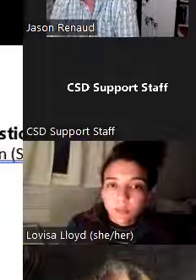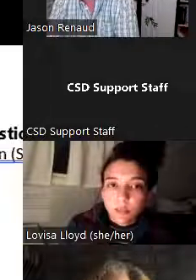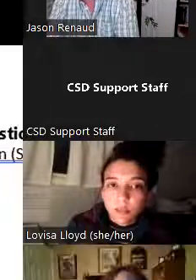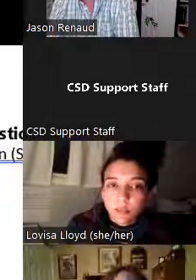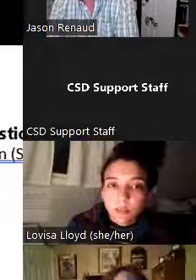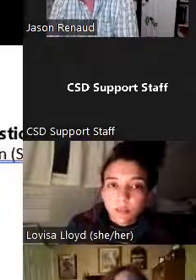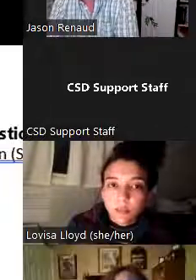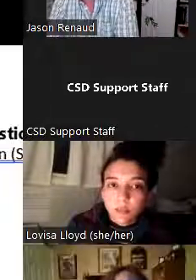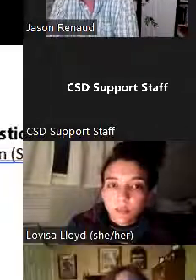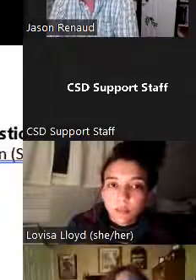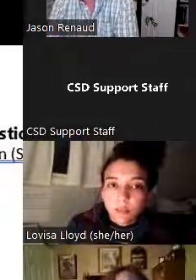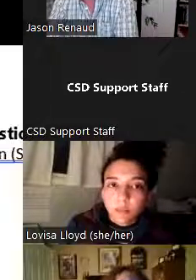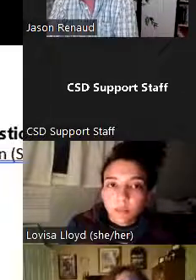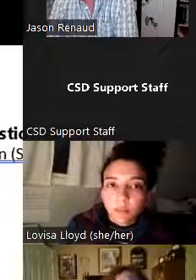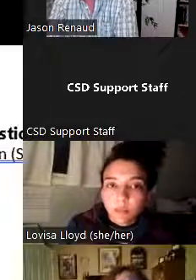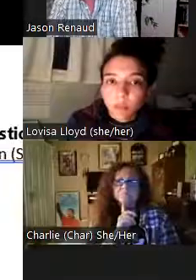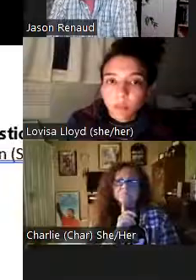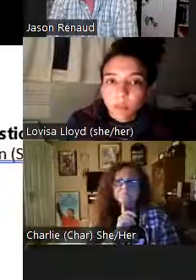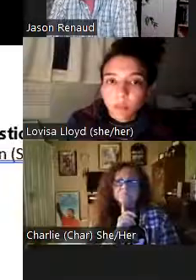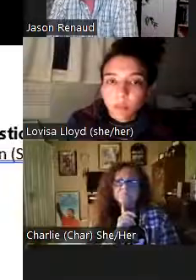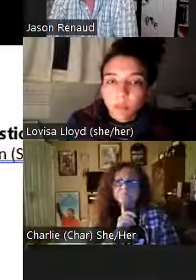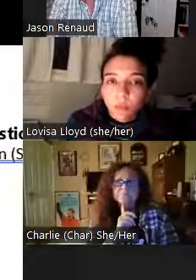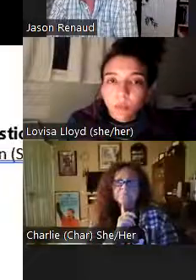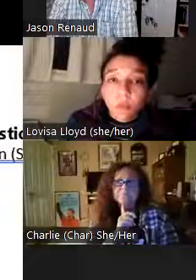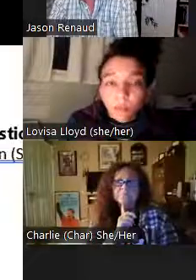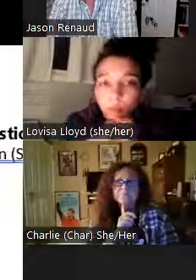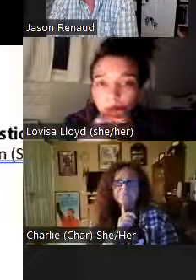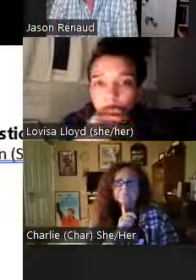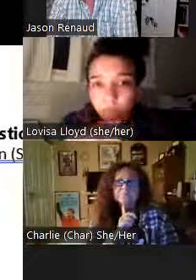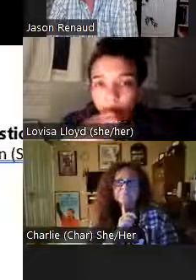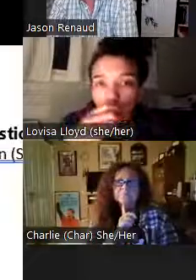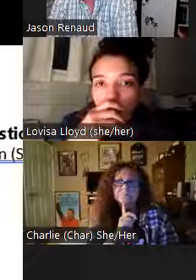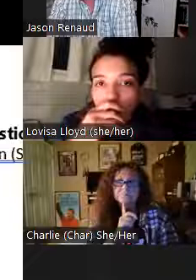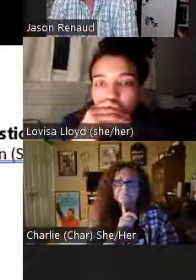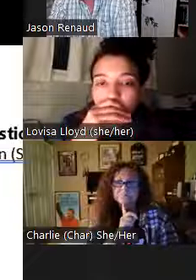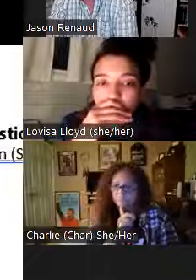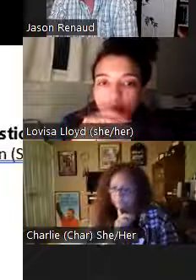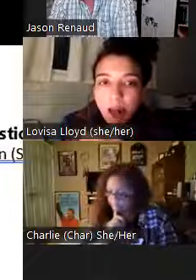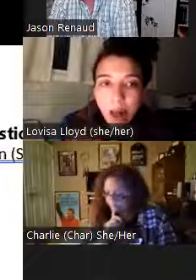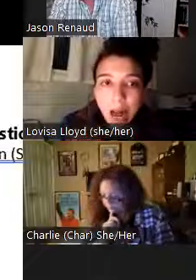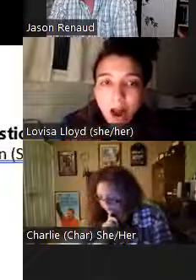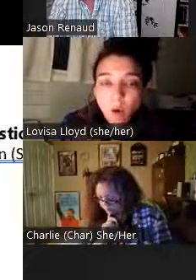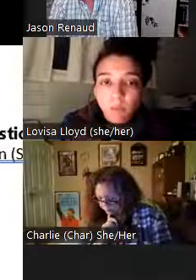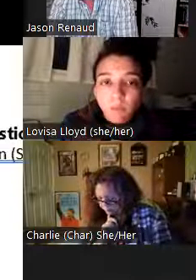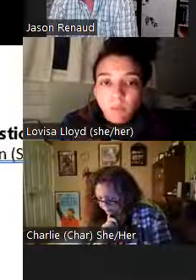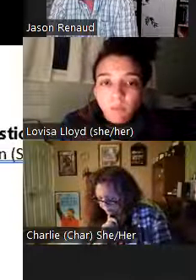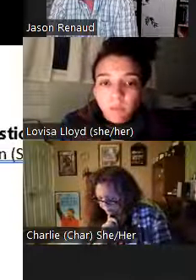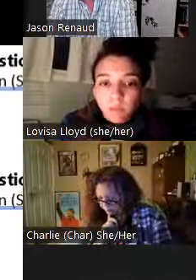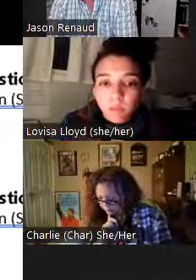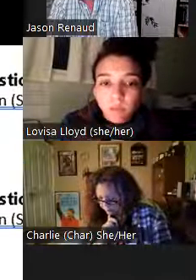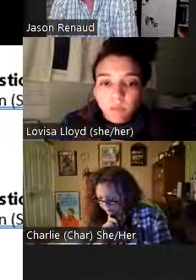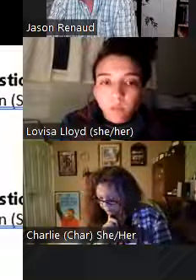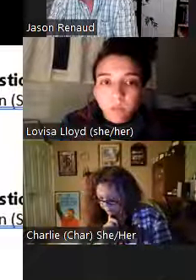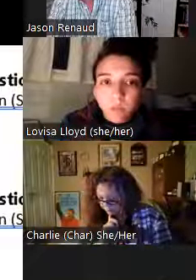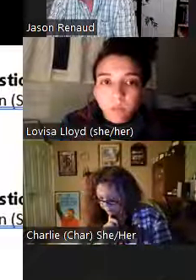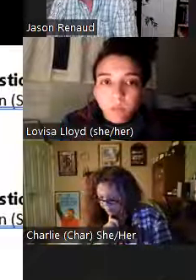Just as the loser, I'd like to say the part about this section that I appreciate the most is you may